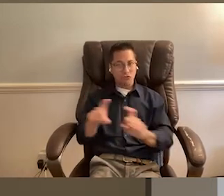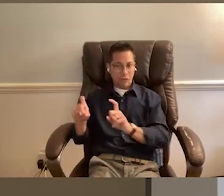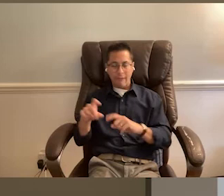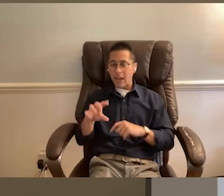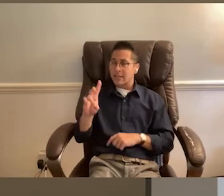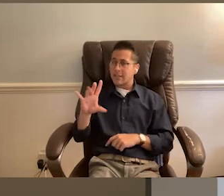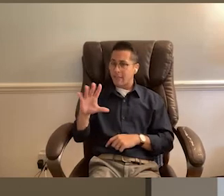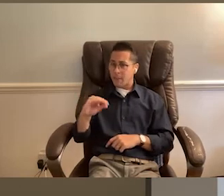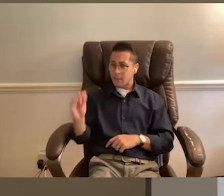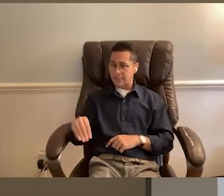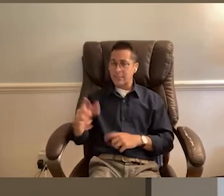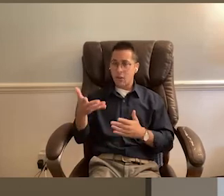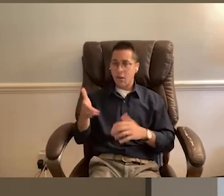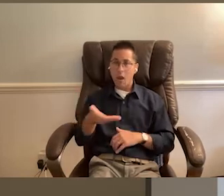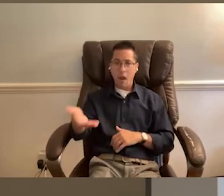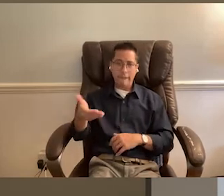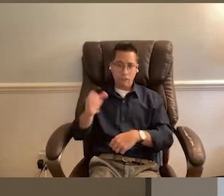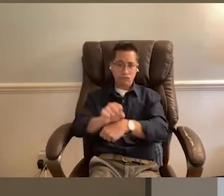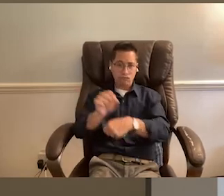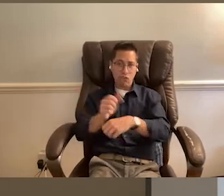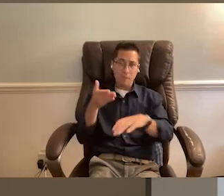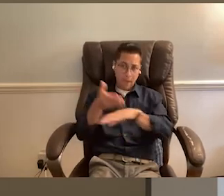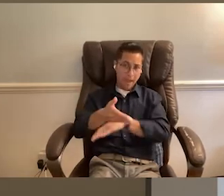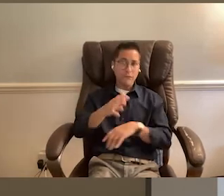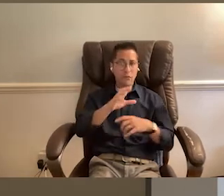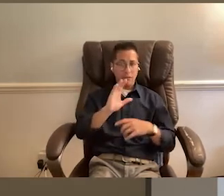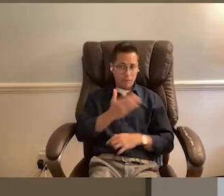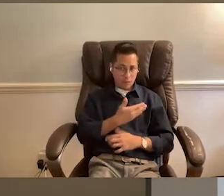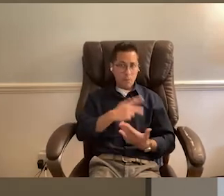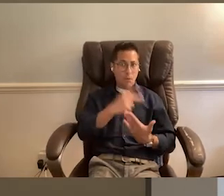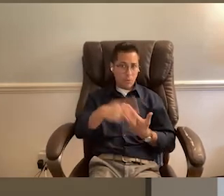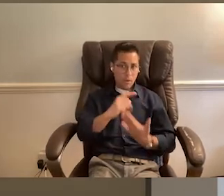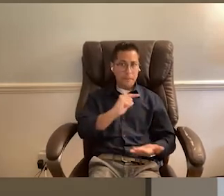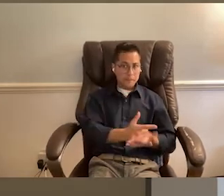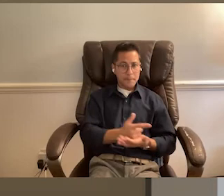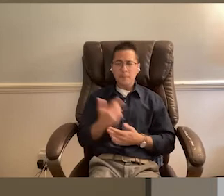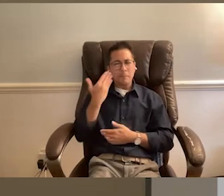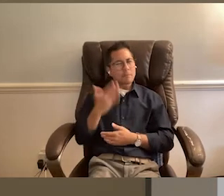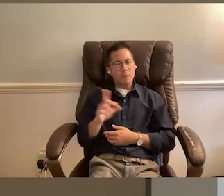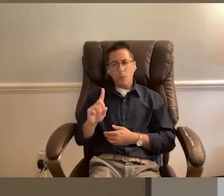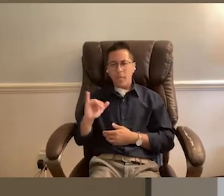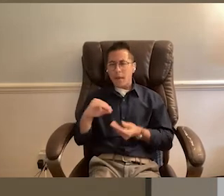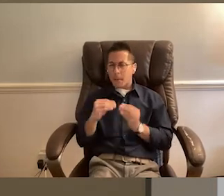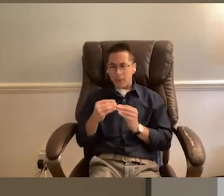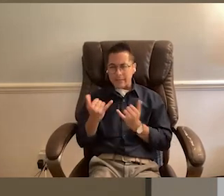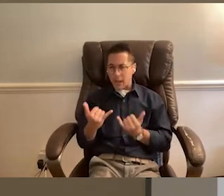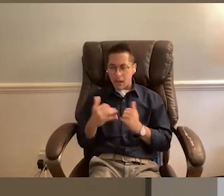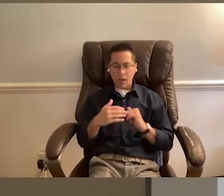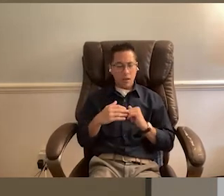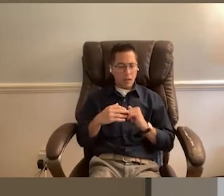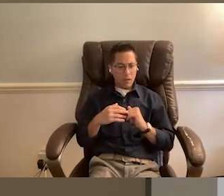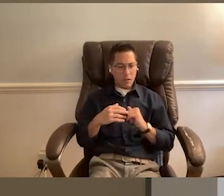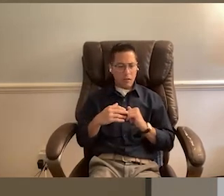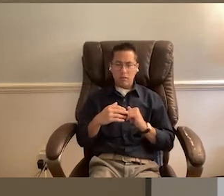Successes. So we've had over 100 students graduate from our program. This number is probably higher now. We have a